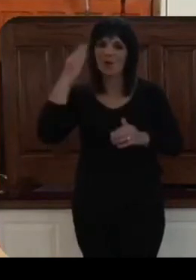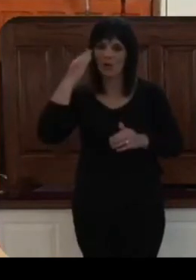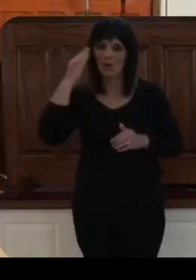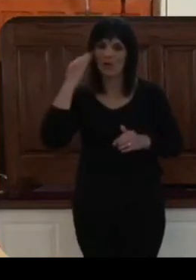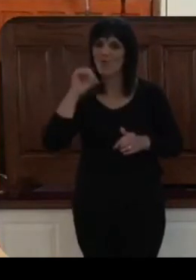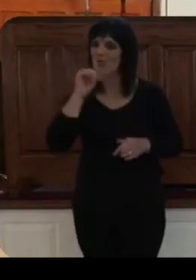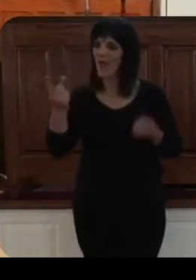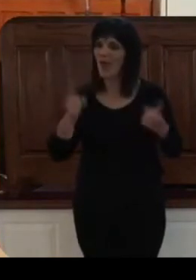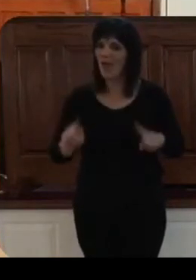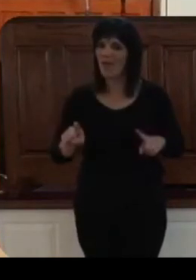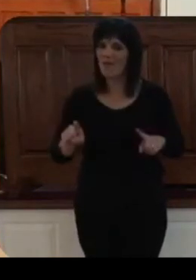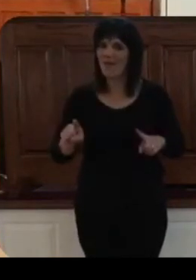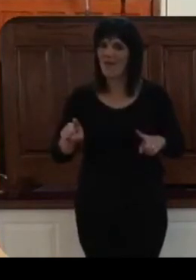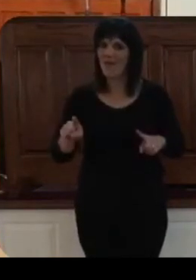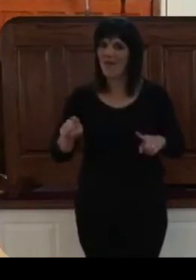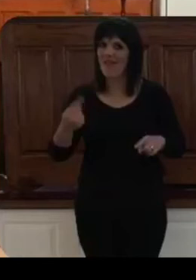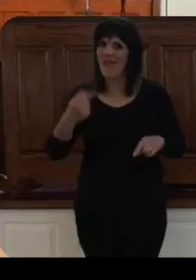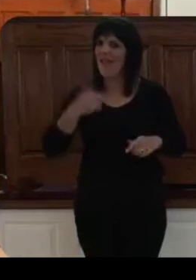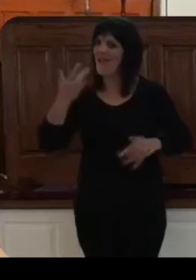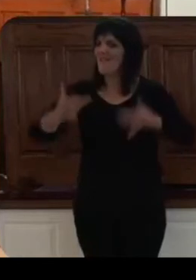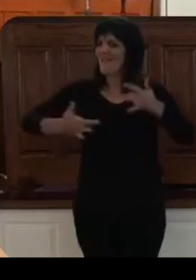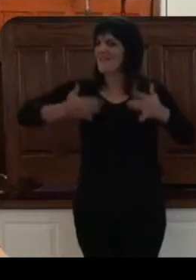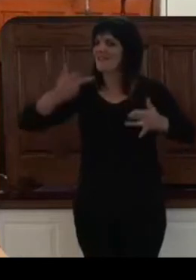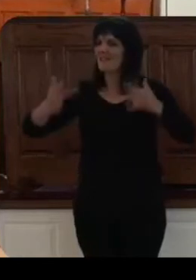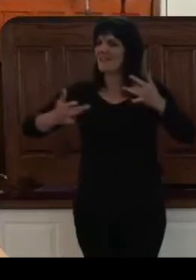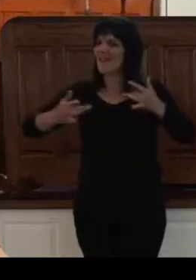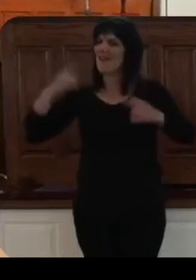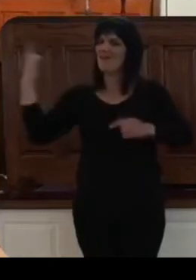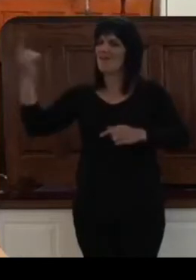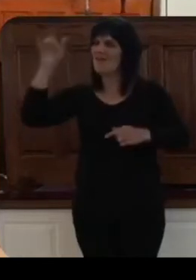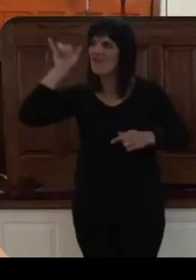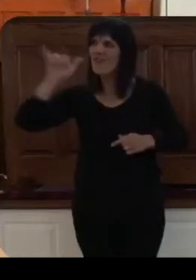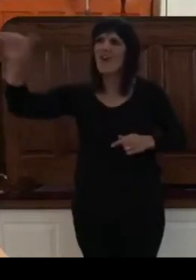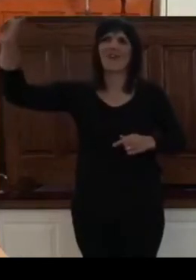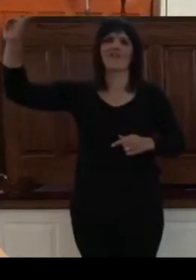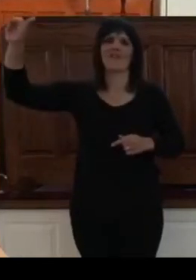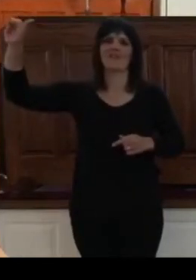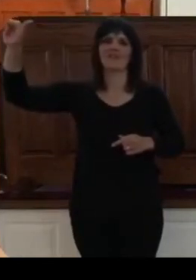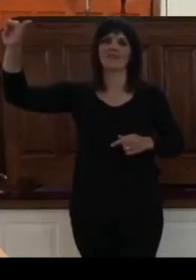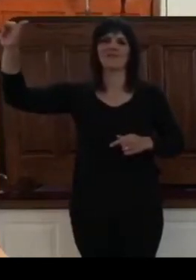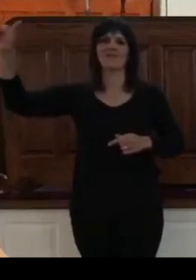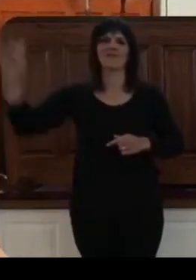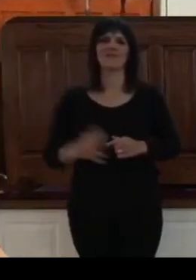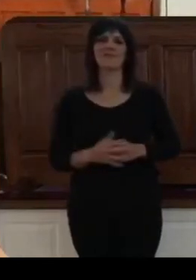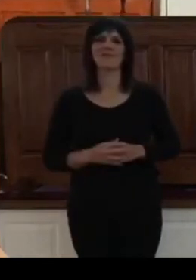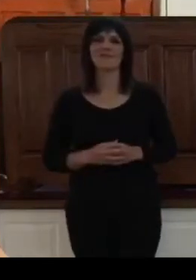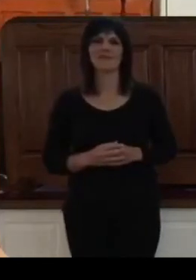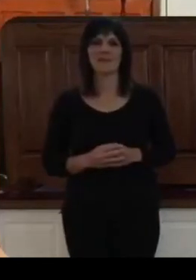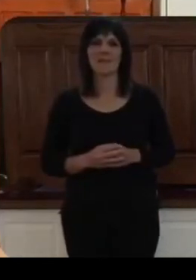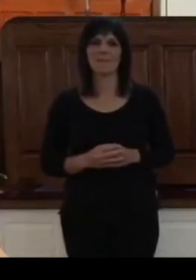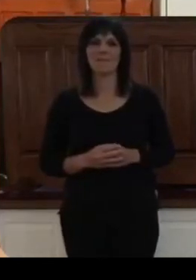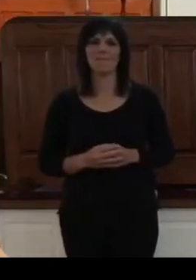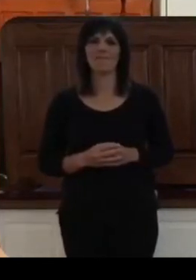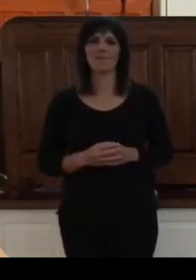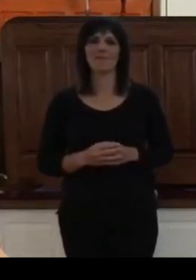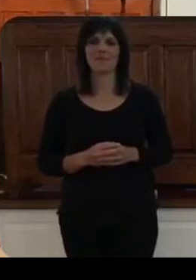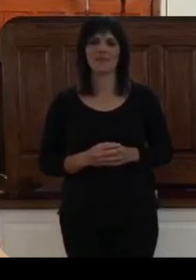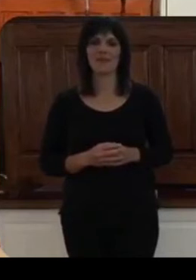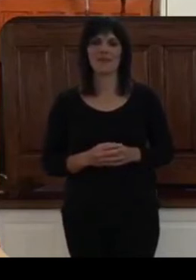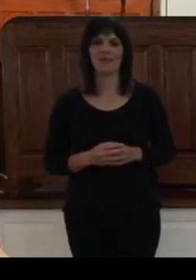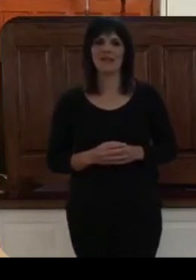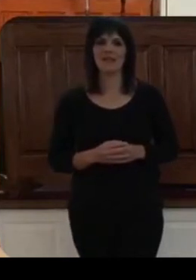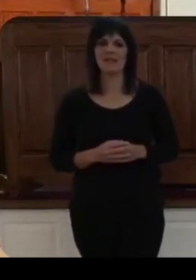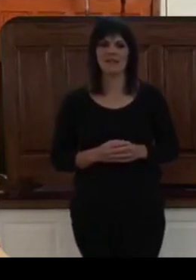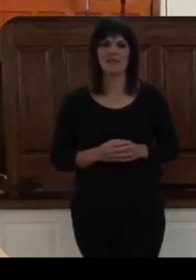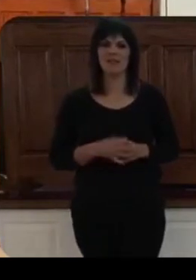I'm still looking forward to eternity with you. Wow. So get back to the challenge I made earlier. The first challenge for the